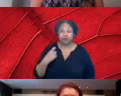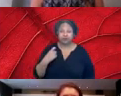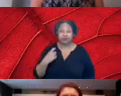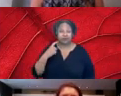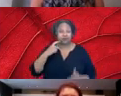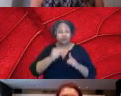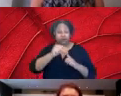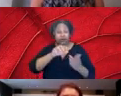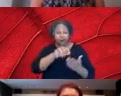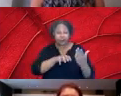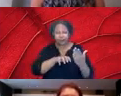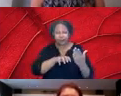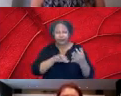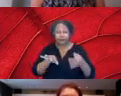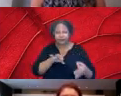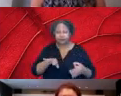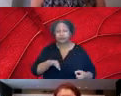So one of the